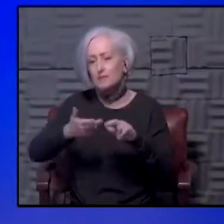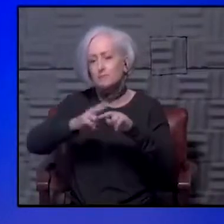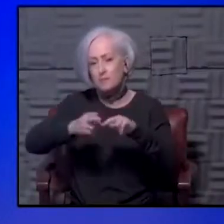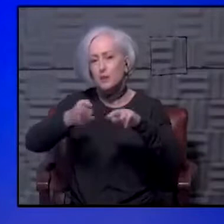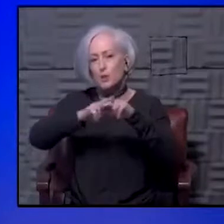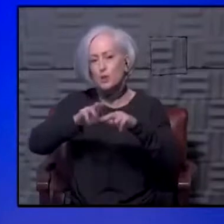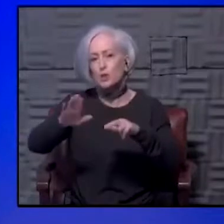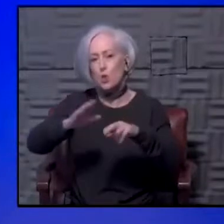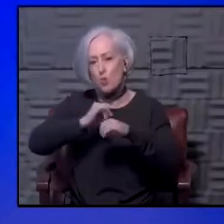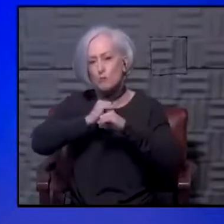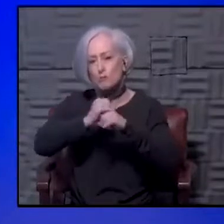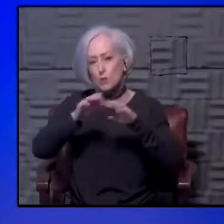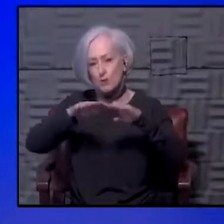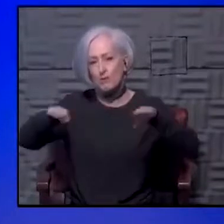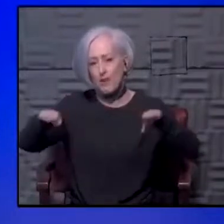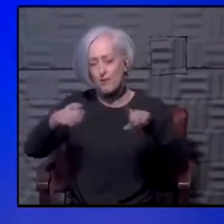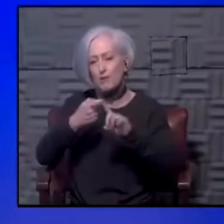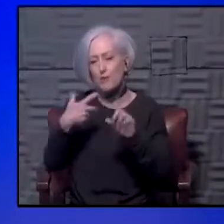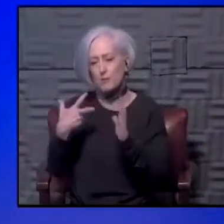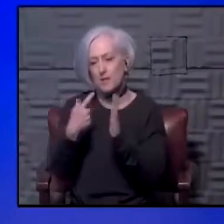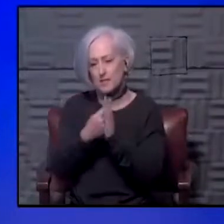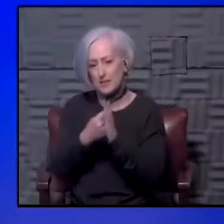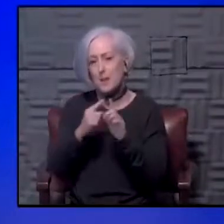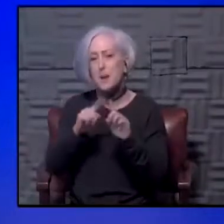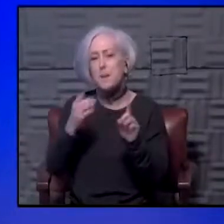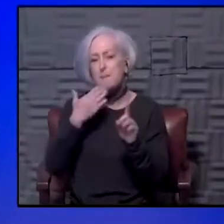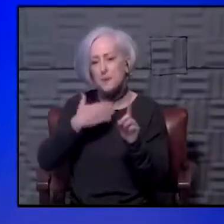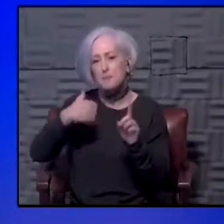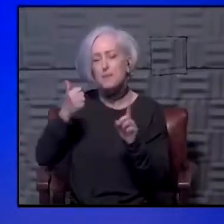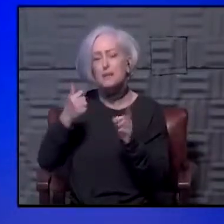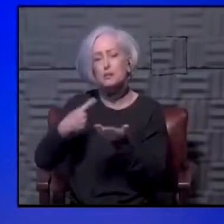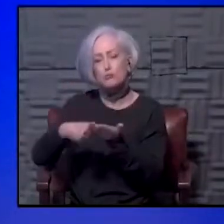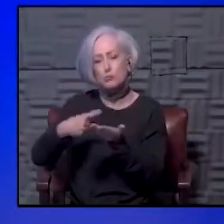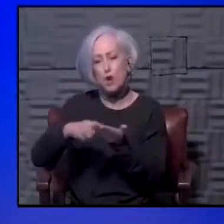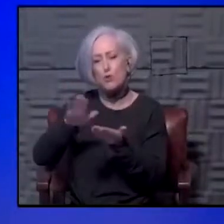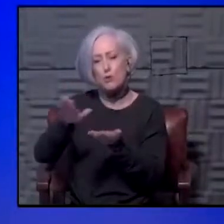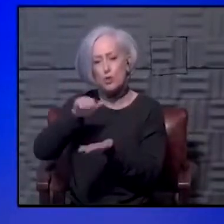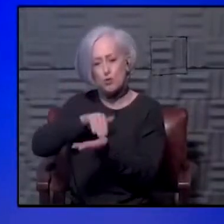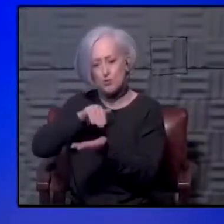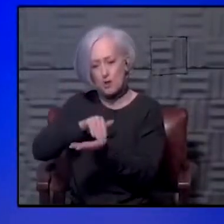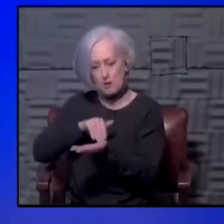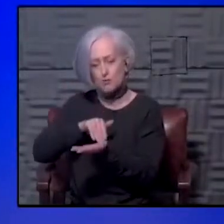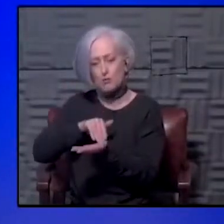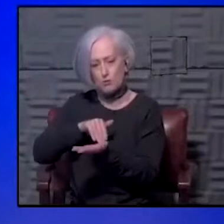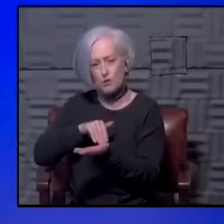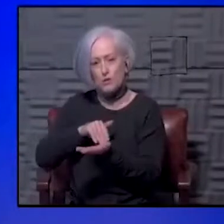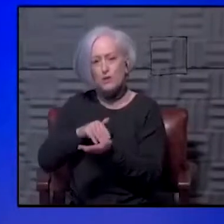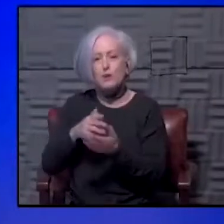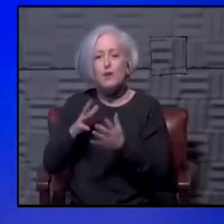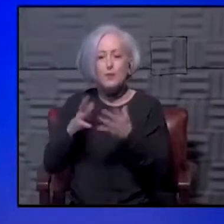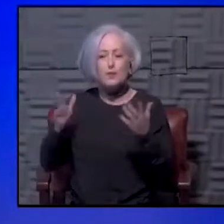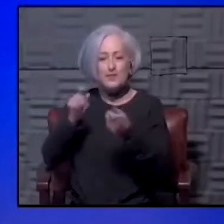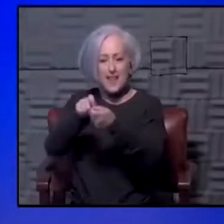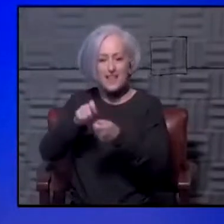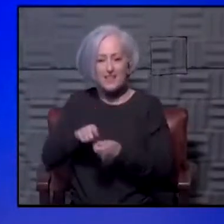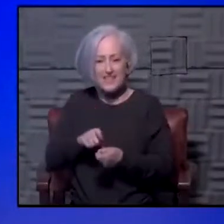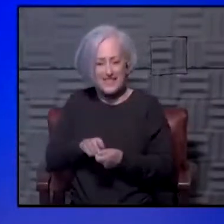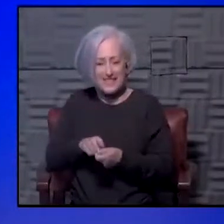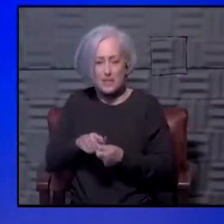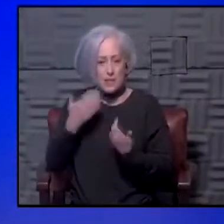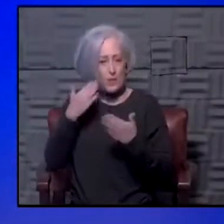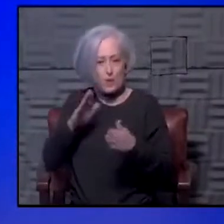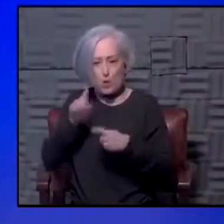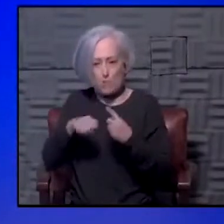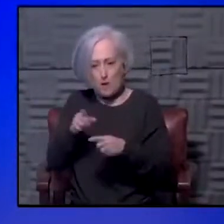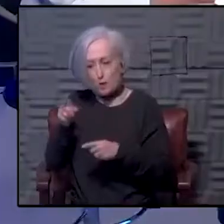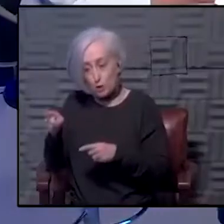those vaccines, but I would certainly talk with your provider because there are a lot of details in that question which we just don't know and can be specific